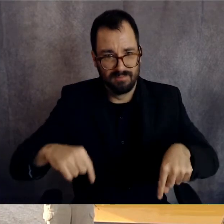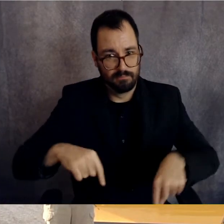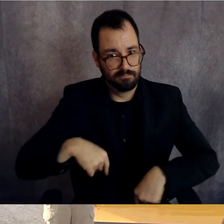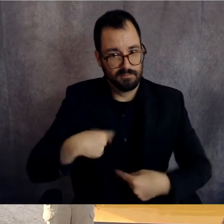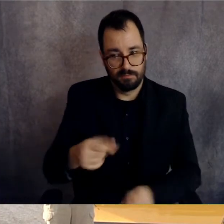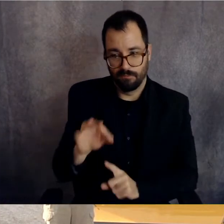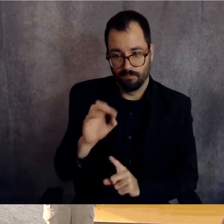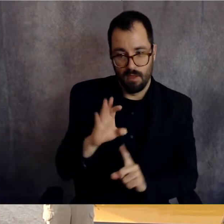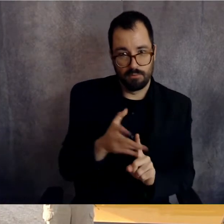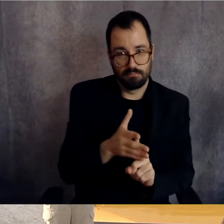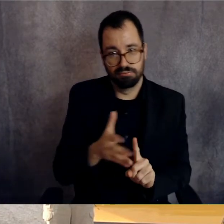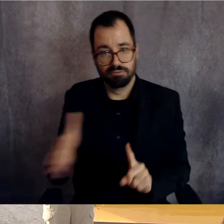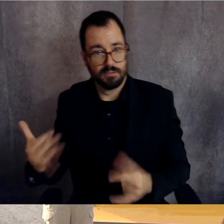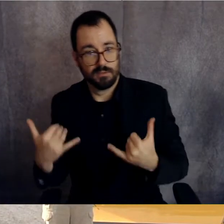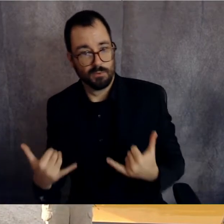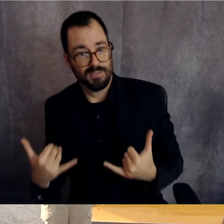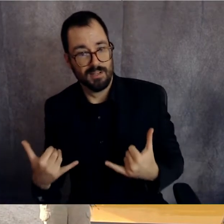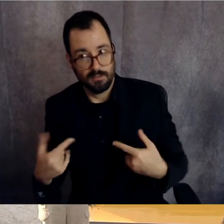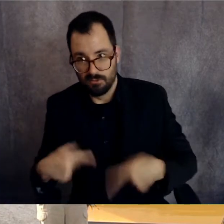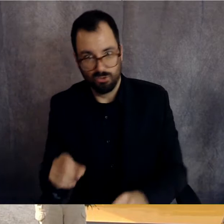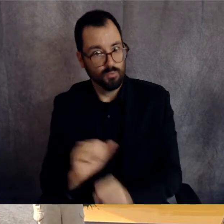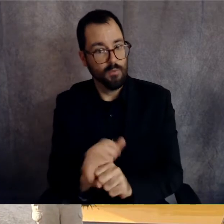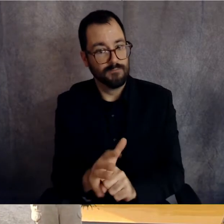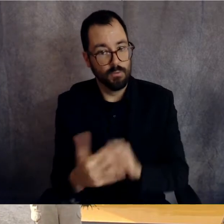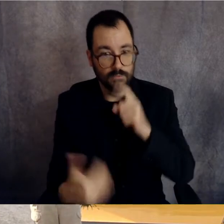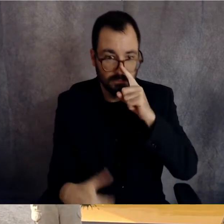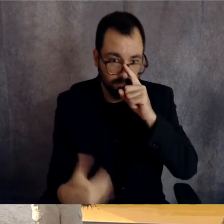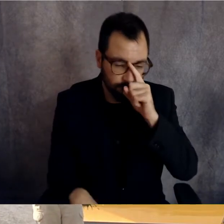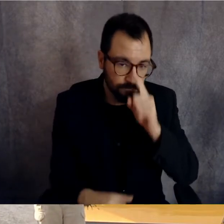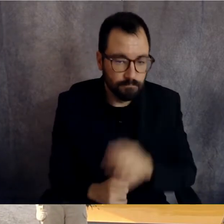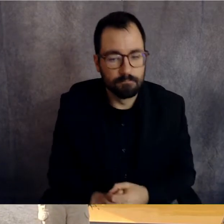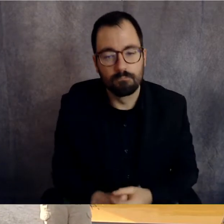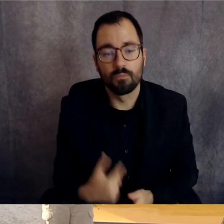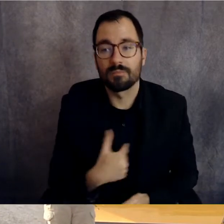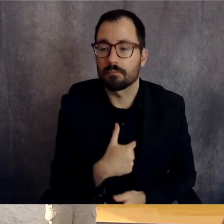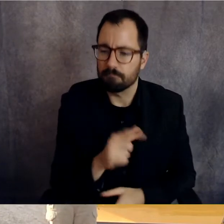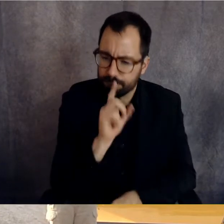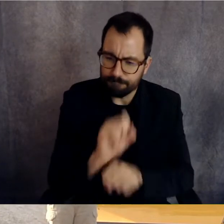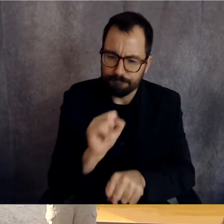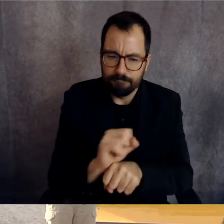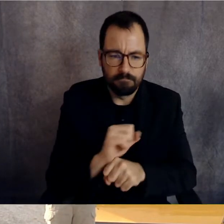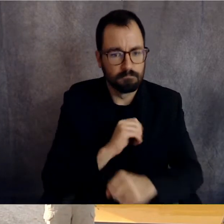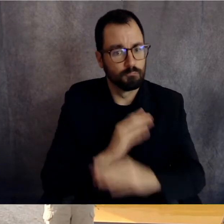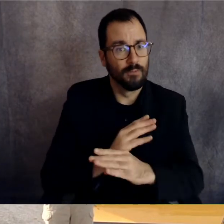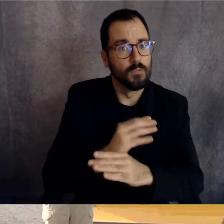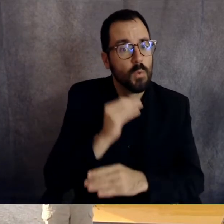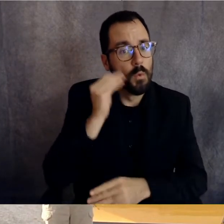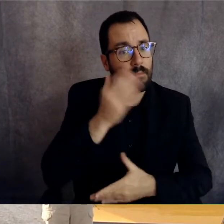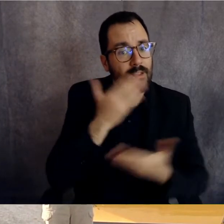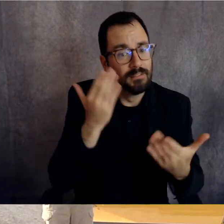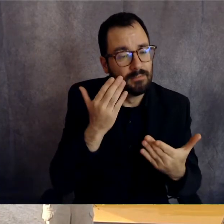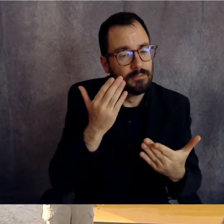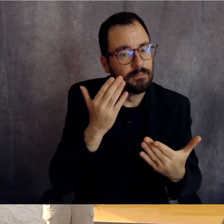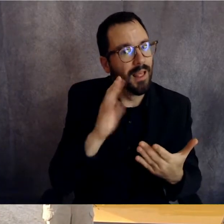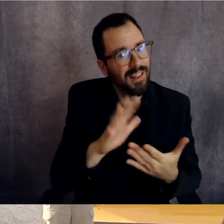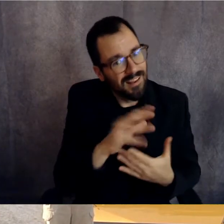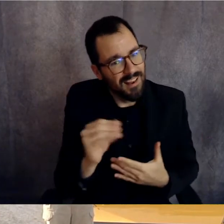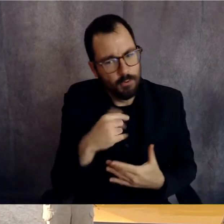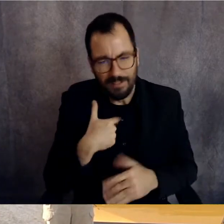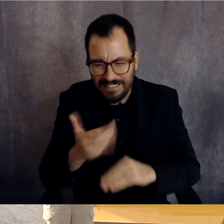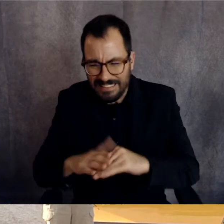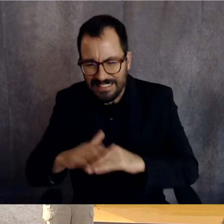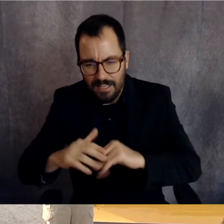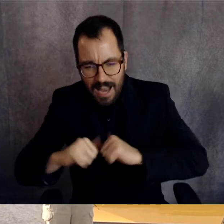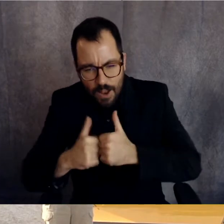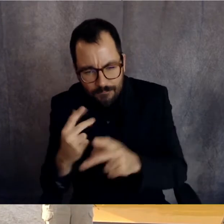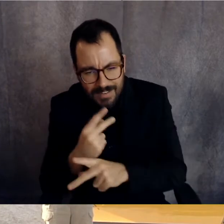today. During the pandemic, we not only worked to prevent homelessness, we accelerate our work to increase housing security for